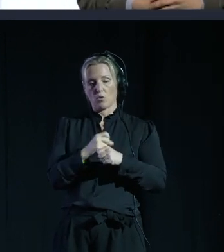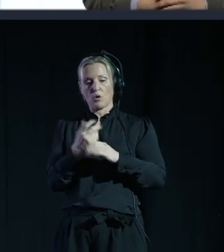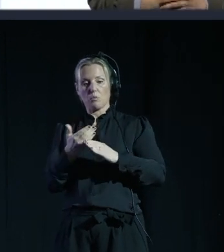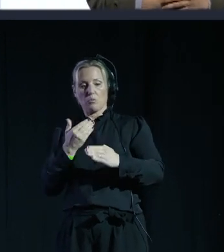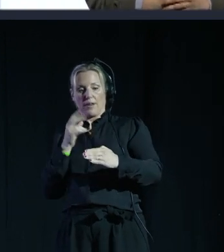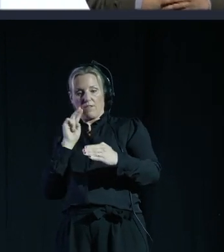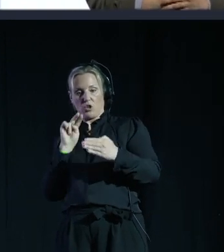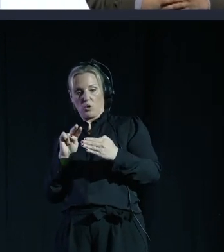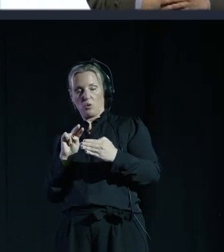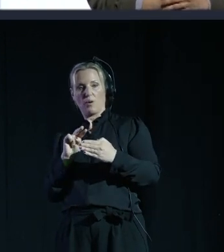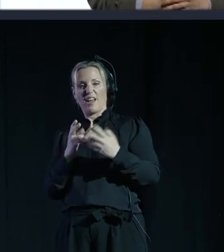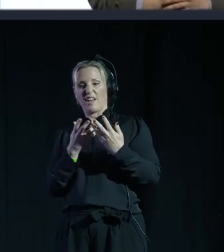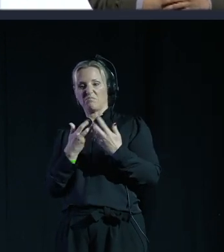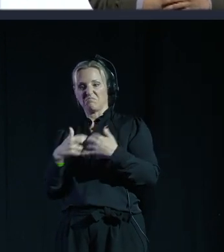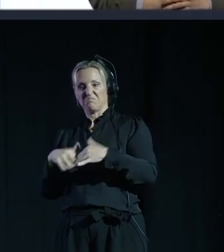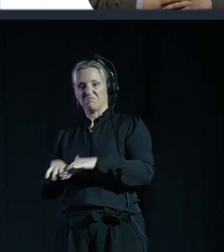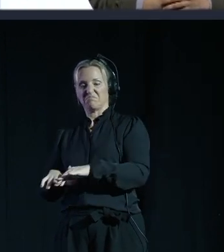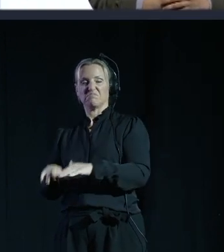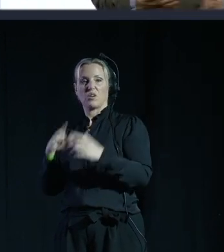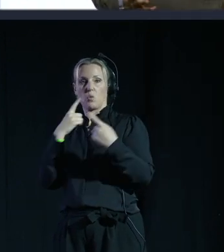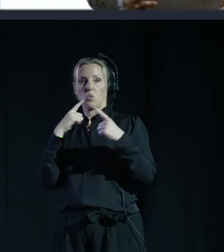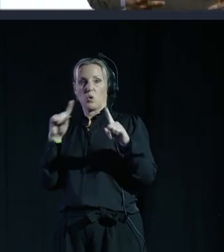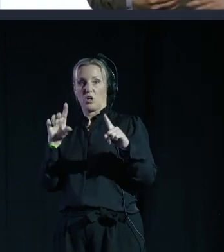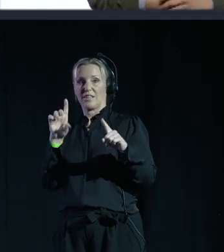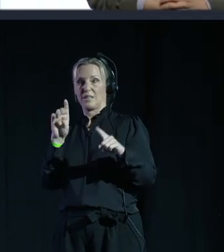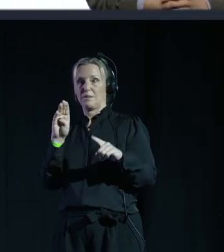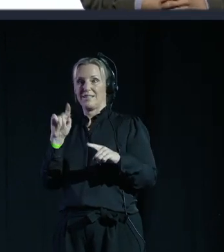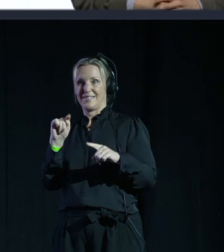in the DBT Cloud IDE.